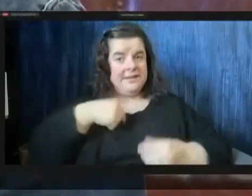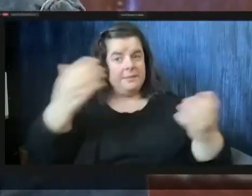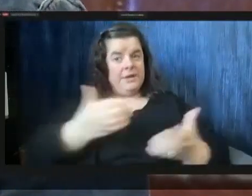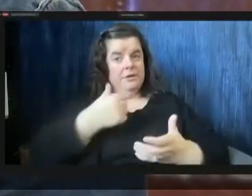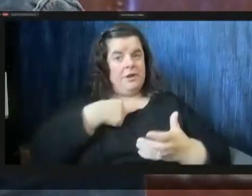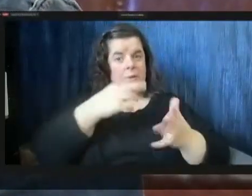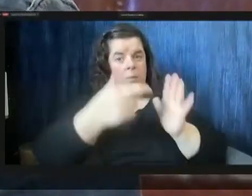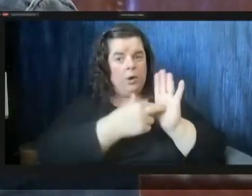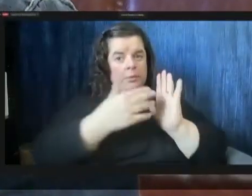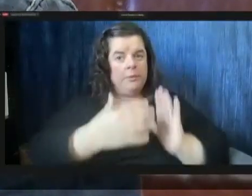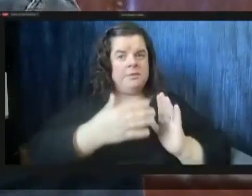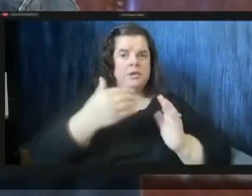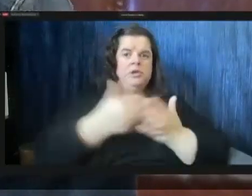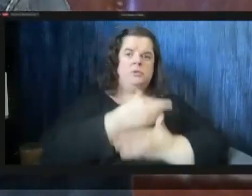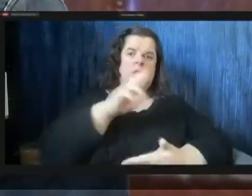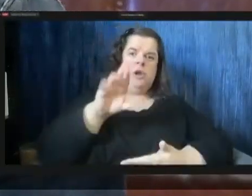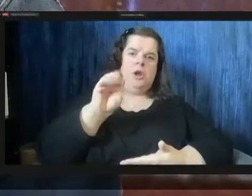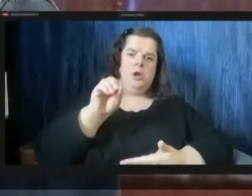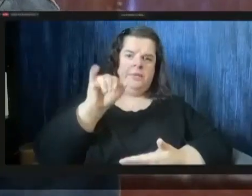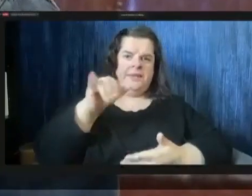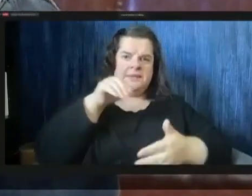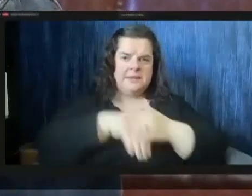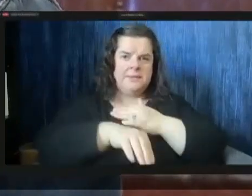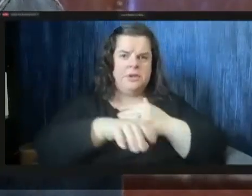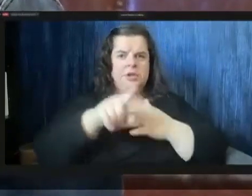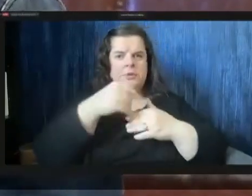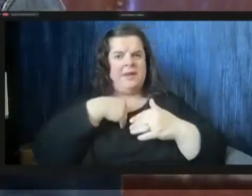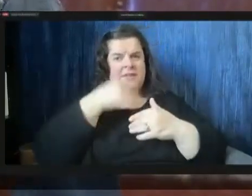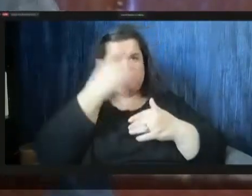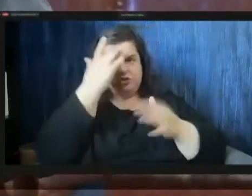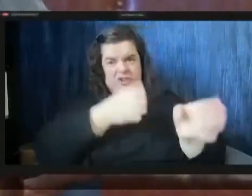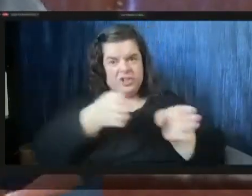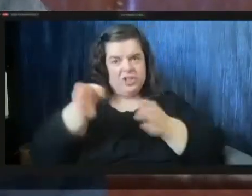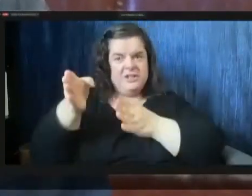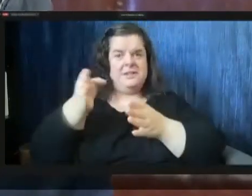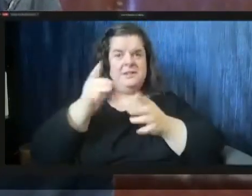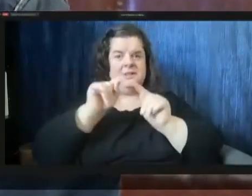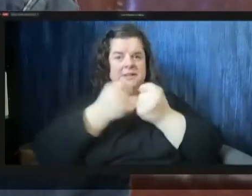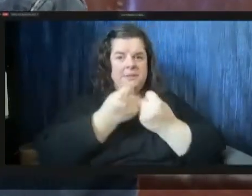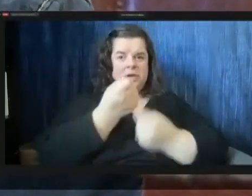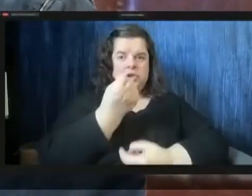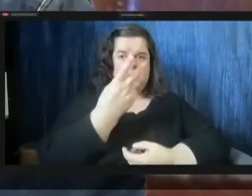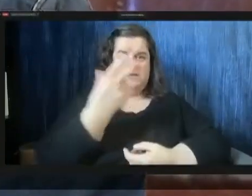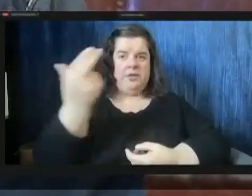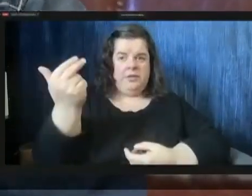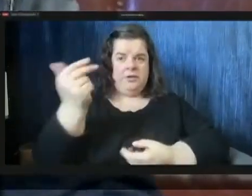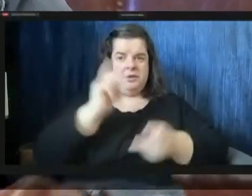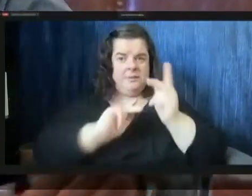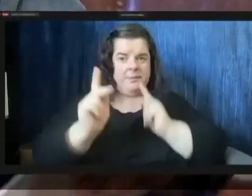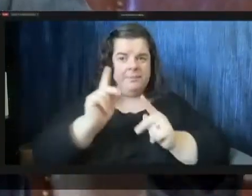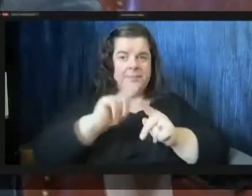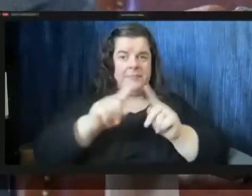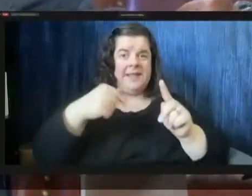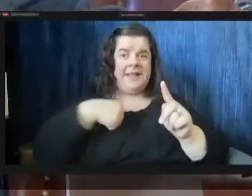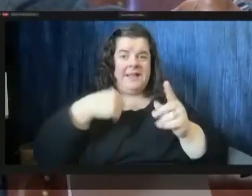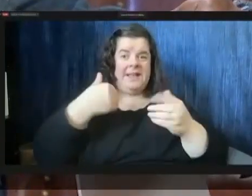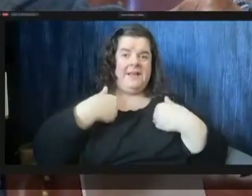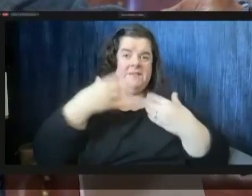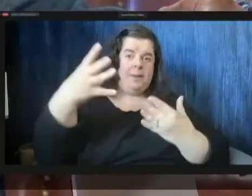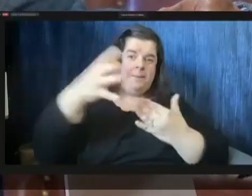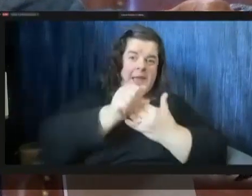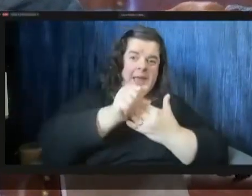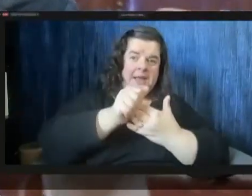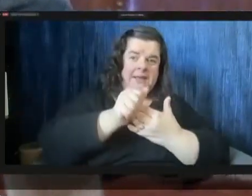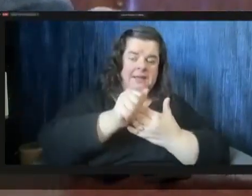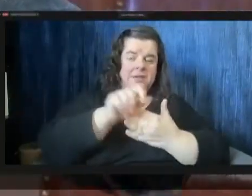the new RCO that's coming in. You all have a strategic team of people who is about 12 or 13 people. But here I have a packet that just came out